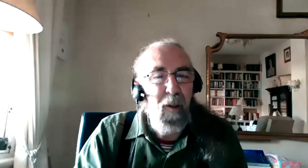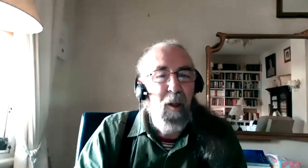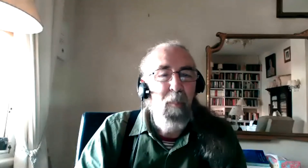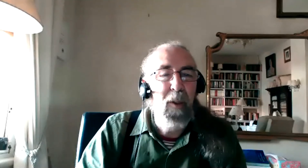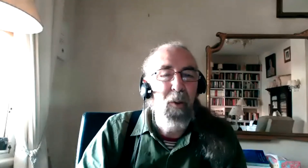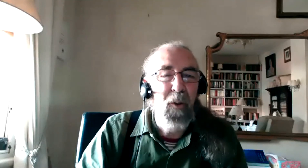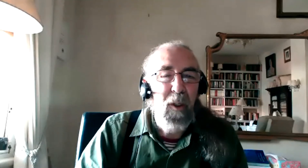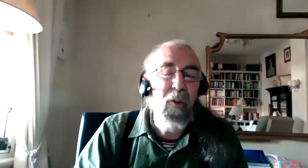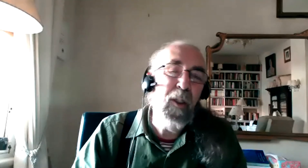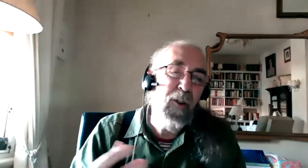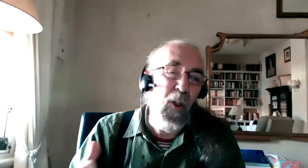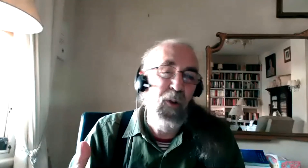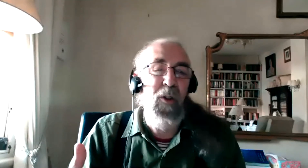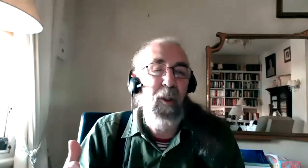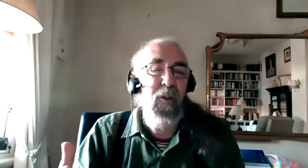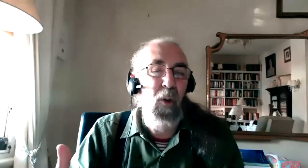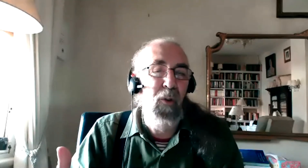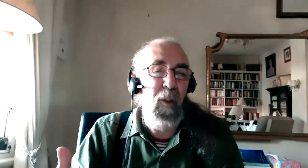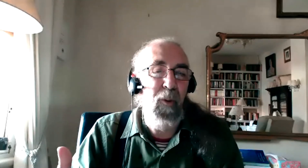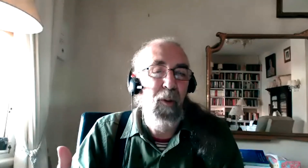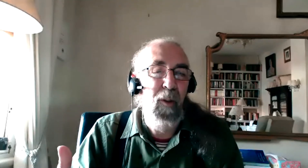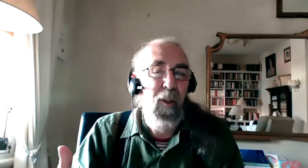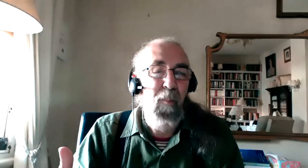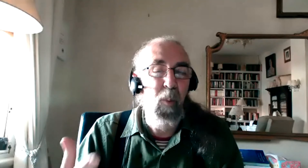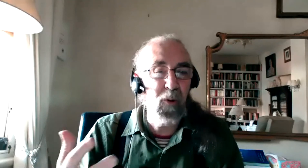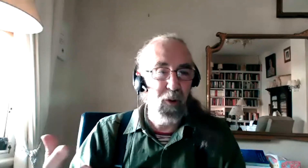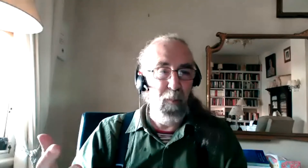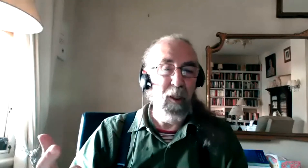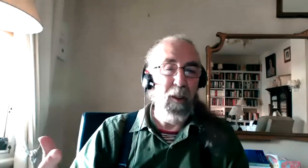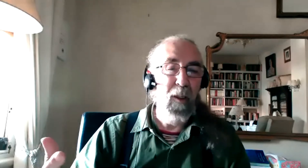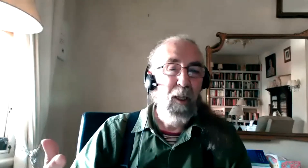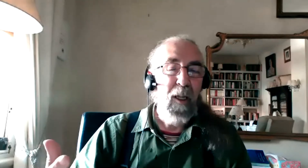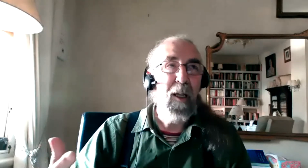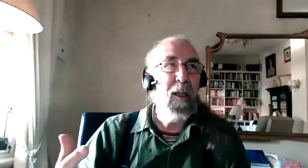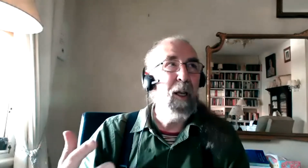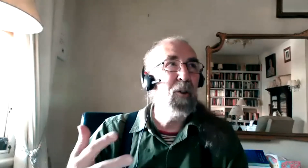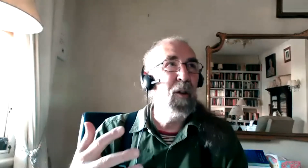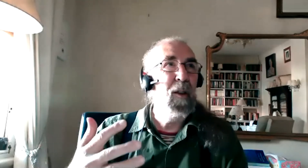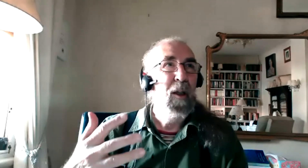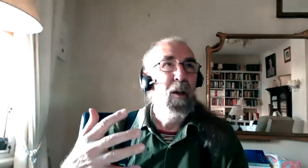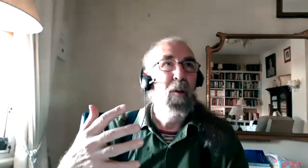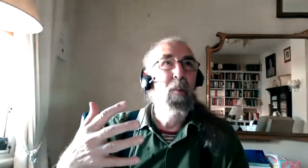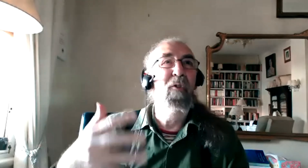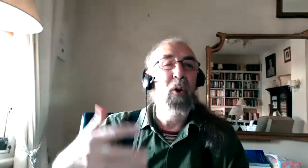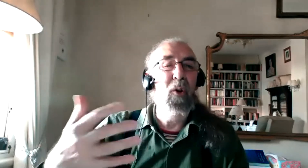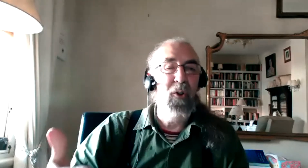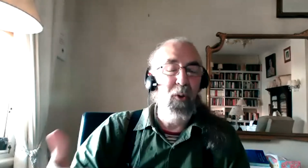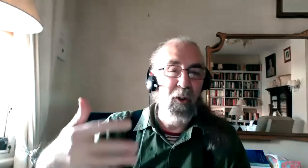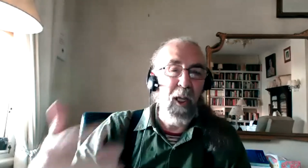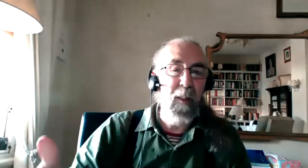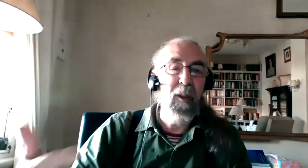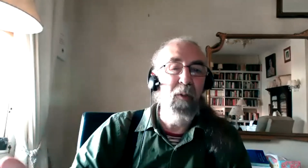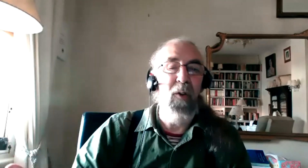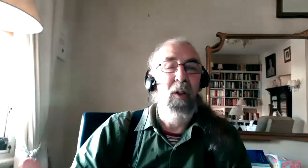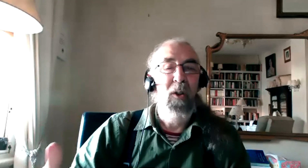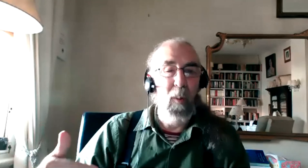right? Because if you say socialism, that's a concept. But what does it mean? It actually refers to, it's a